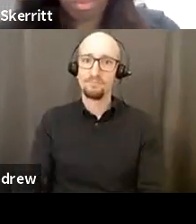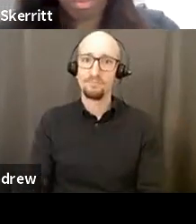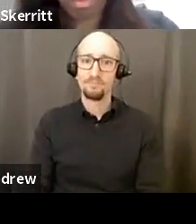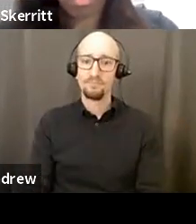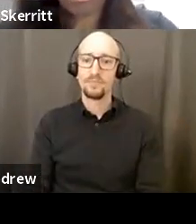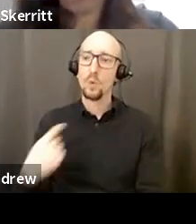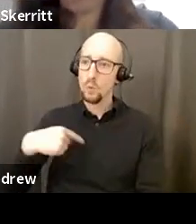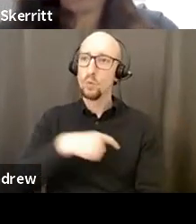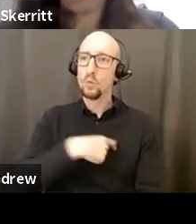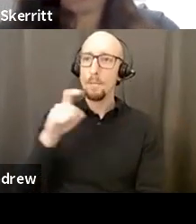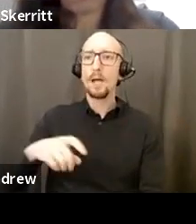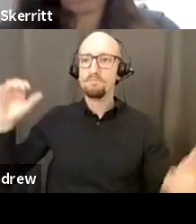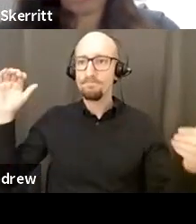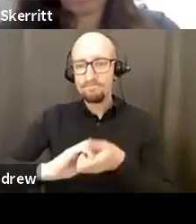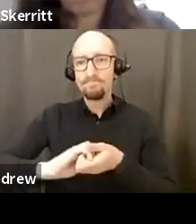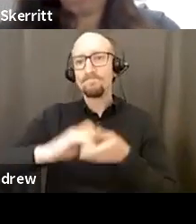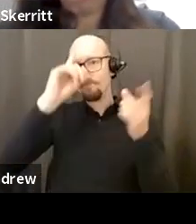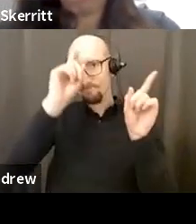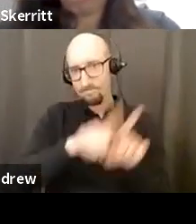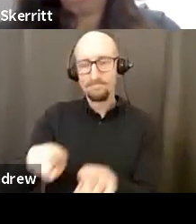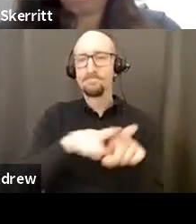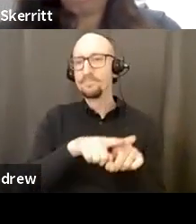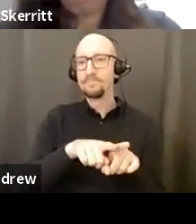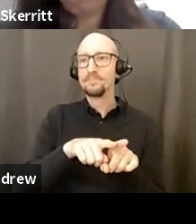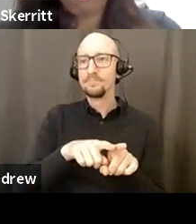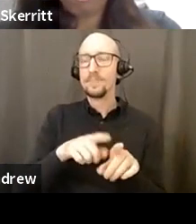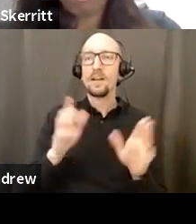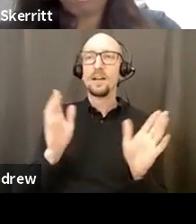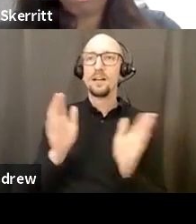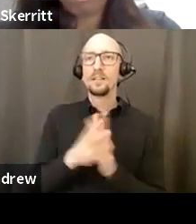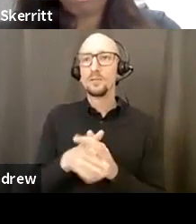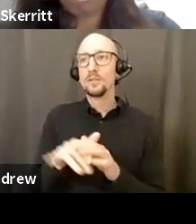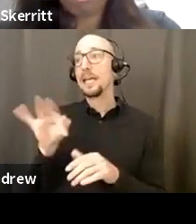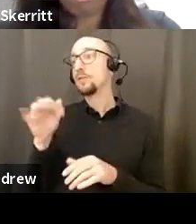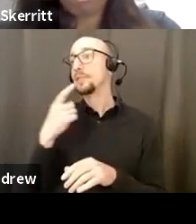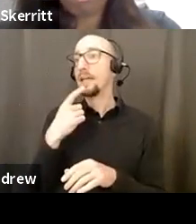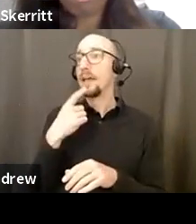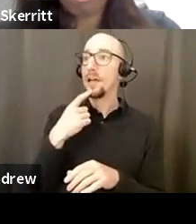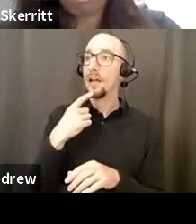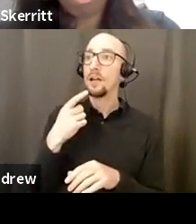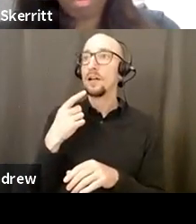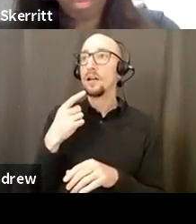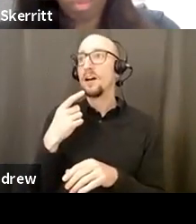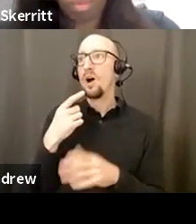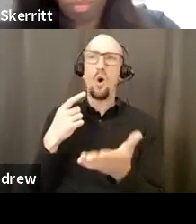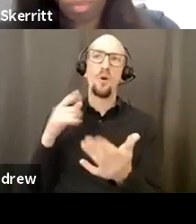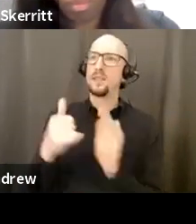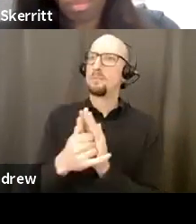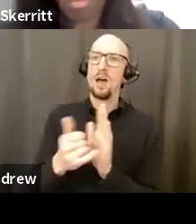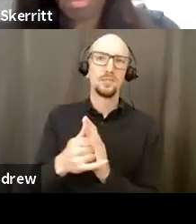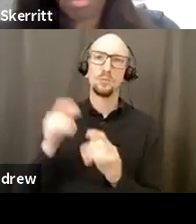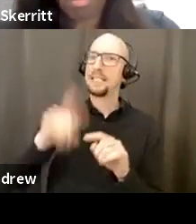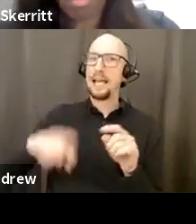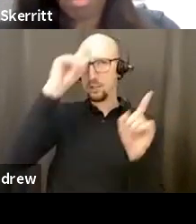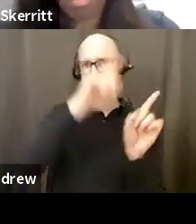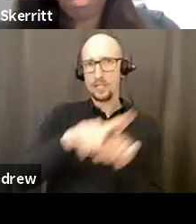We can't give ourselves the pass on the hard work of achieving consensus. It must